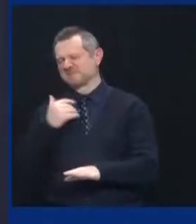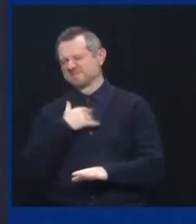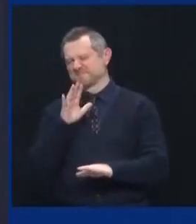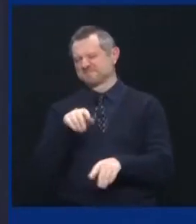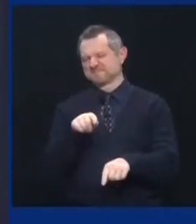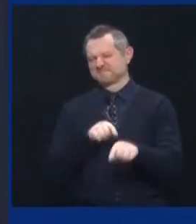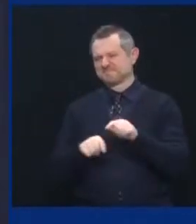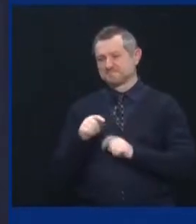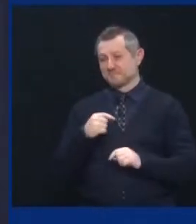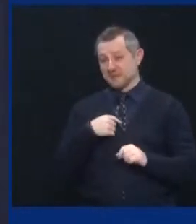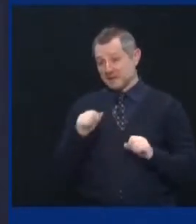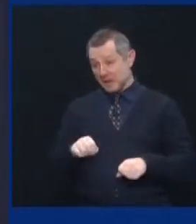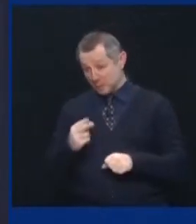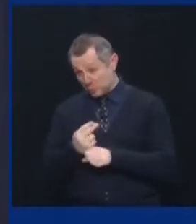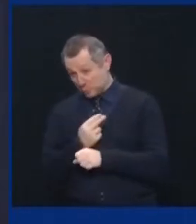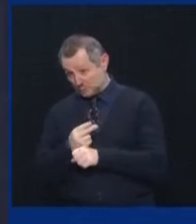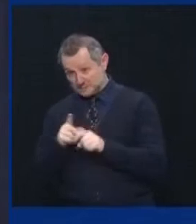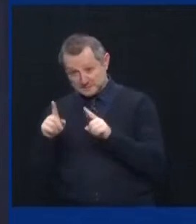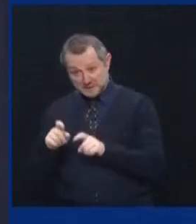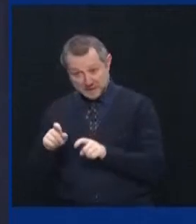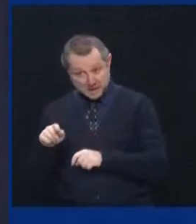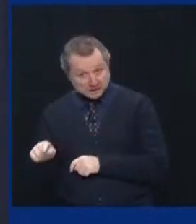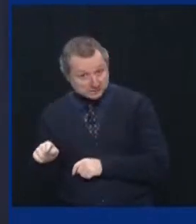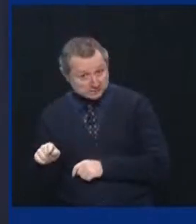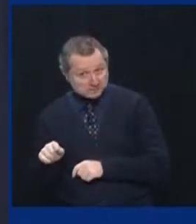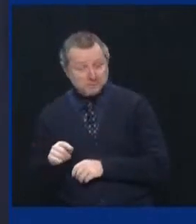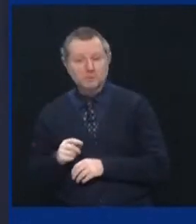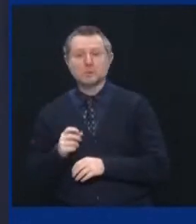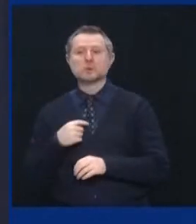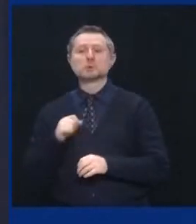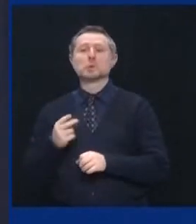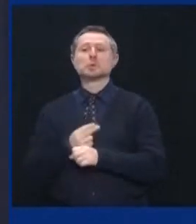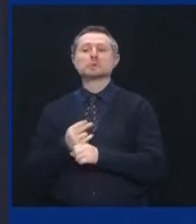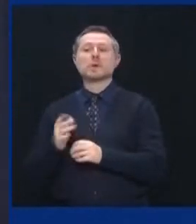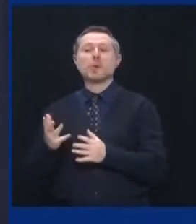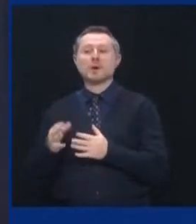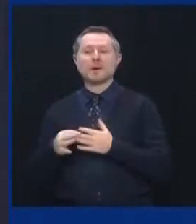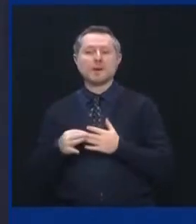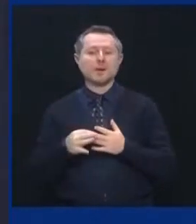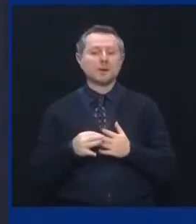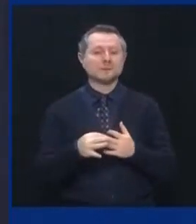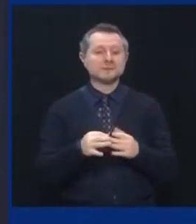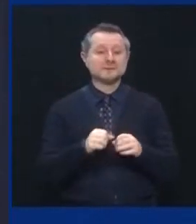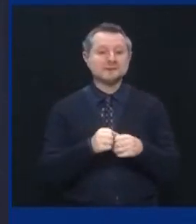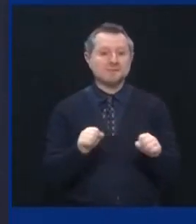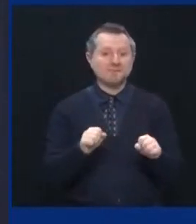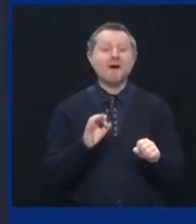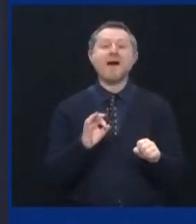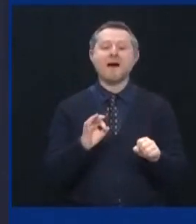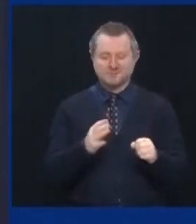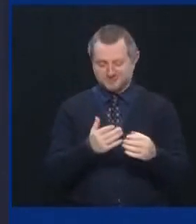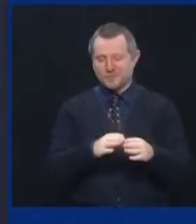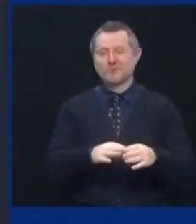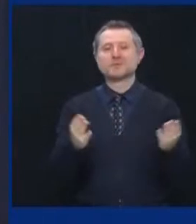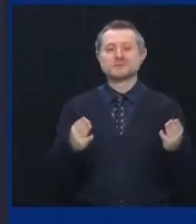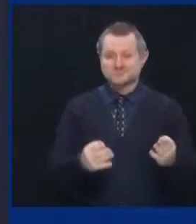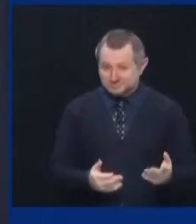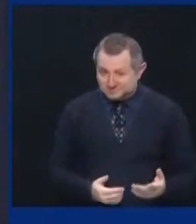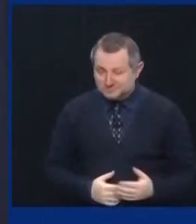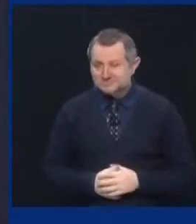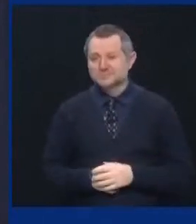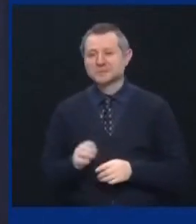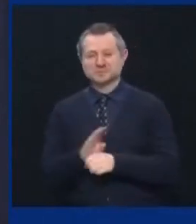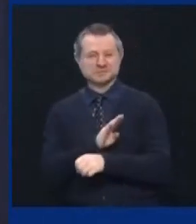use rapid testing to safely reopen? Query. No place has